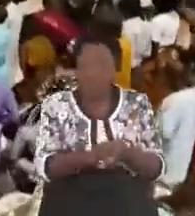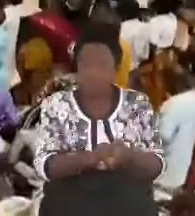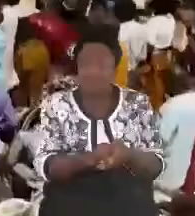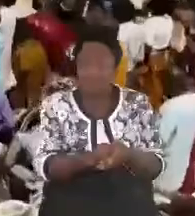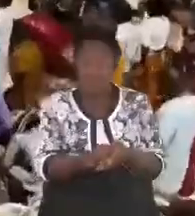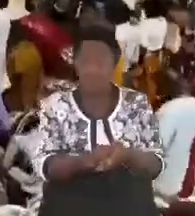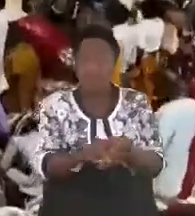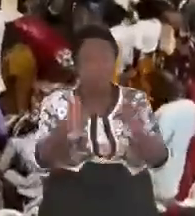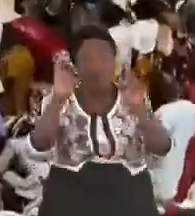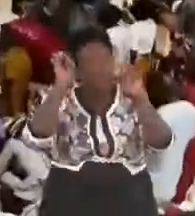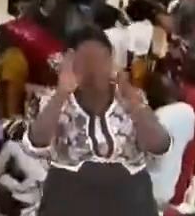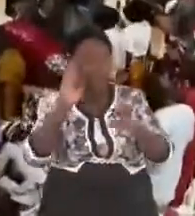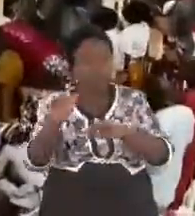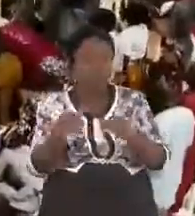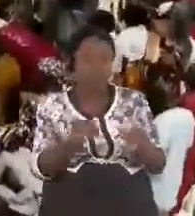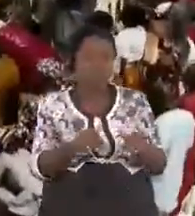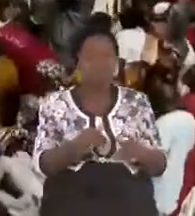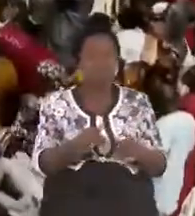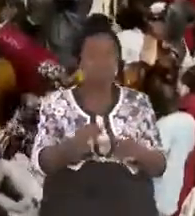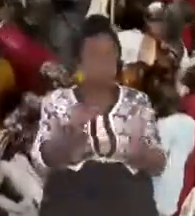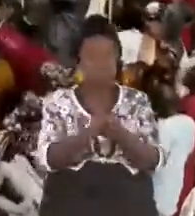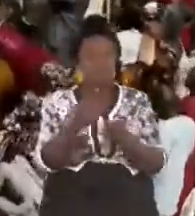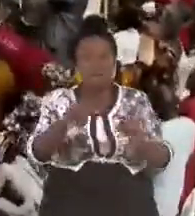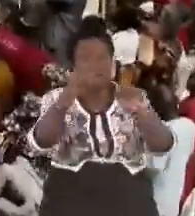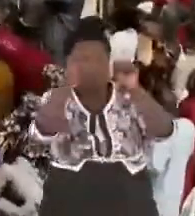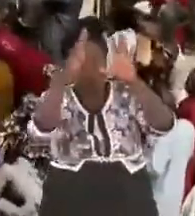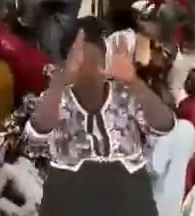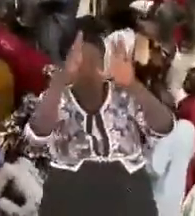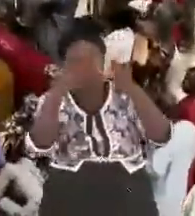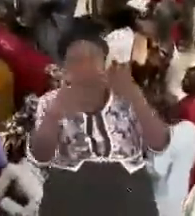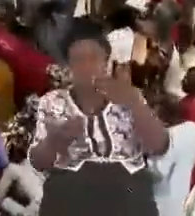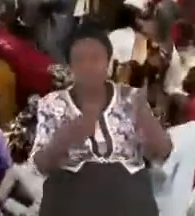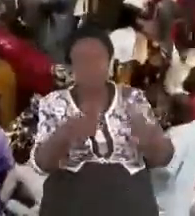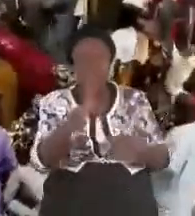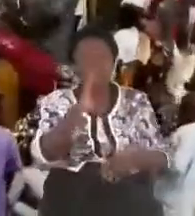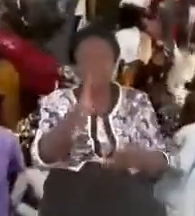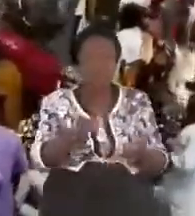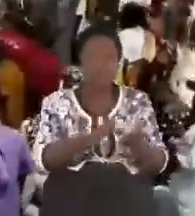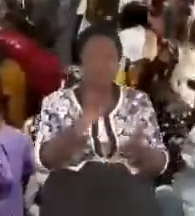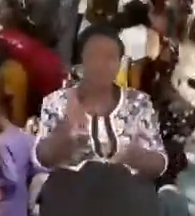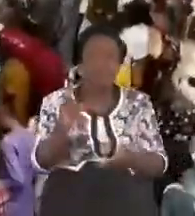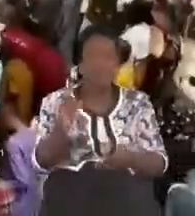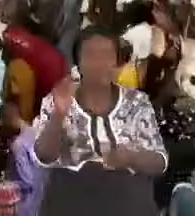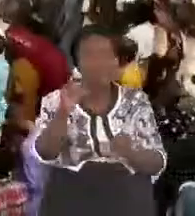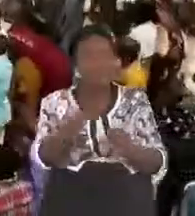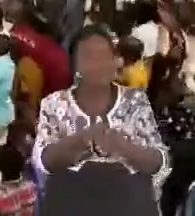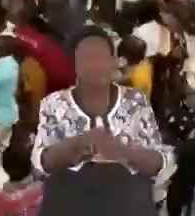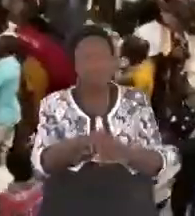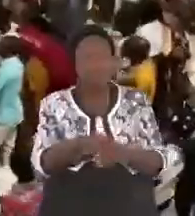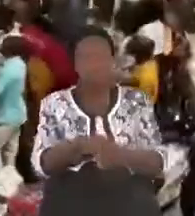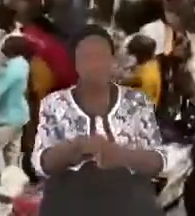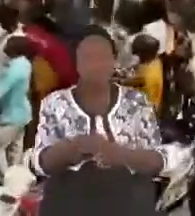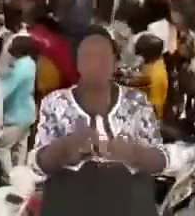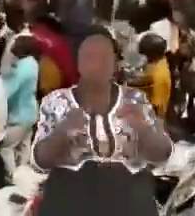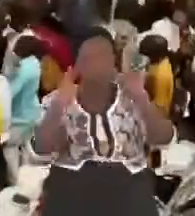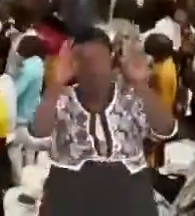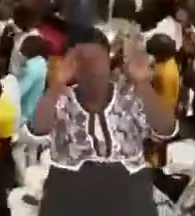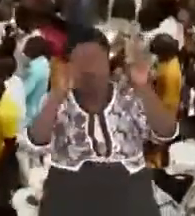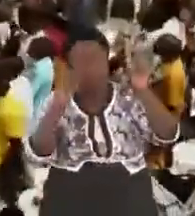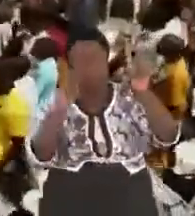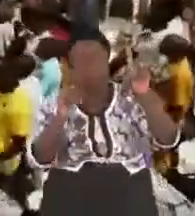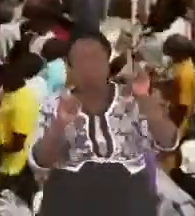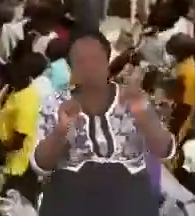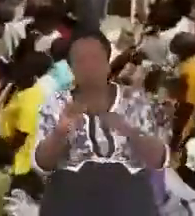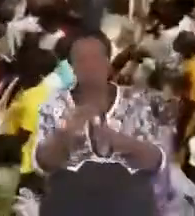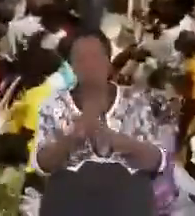do, that the Father may be glorified in him.